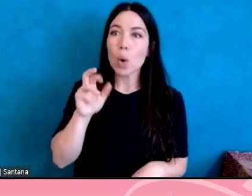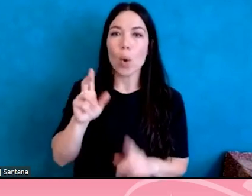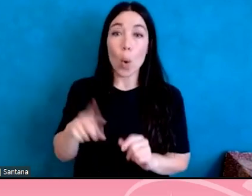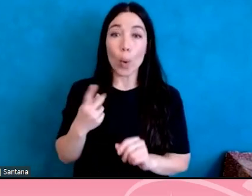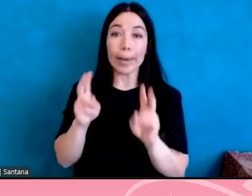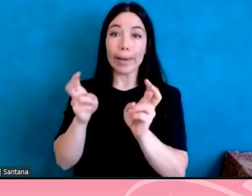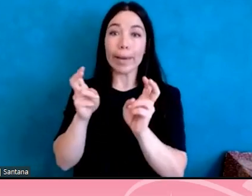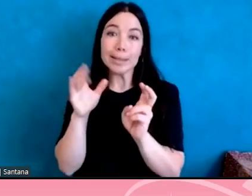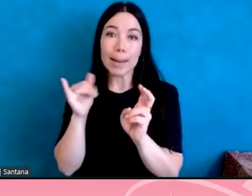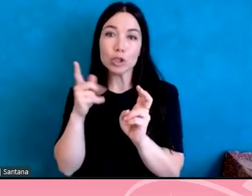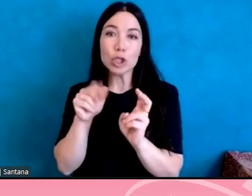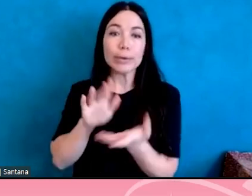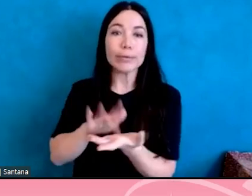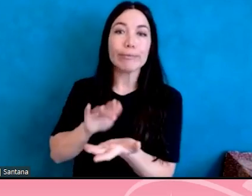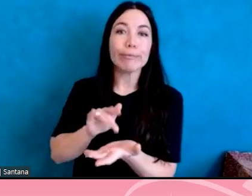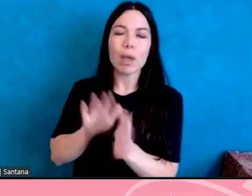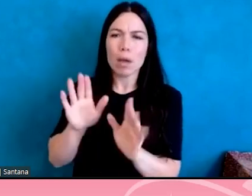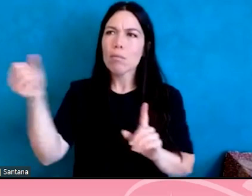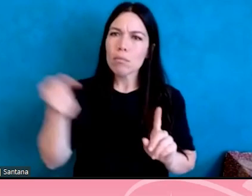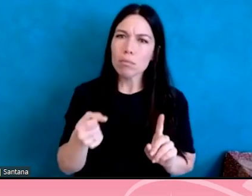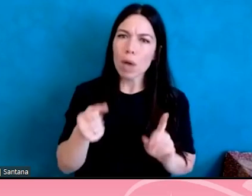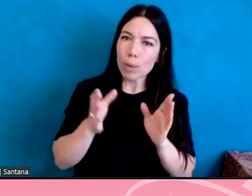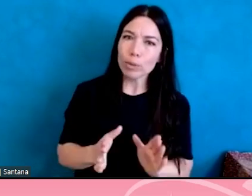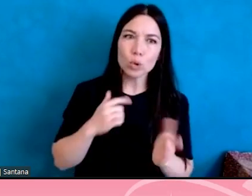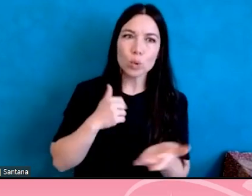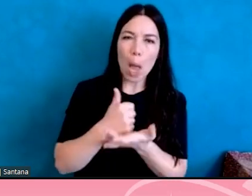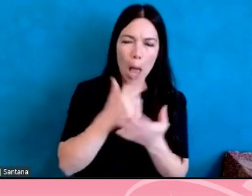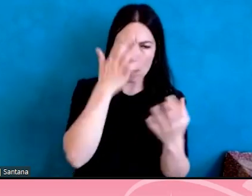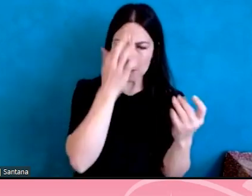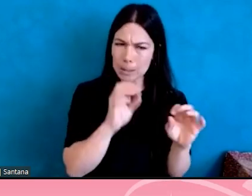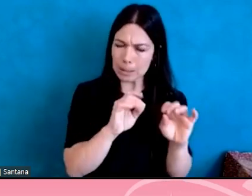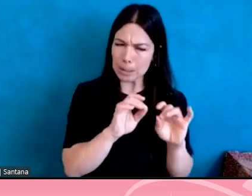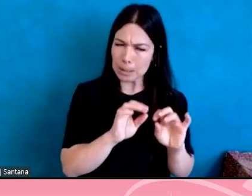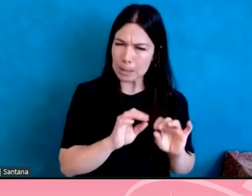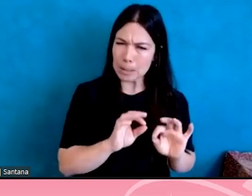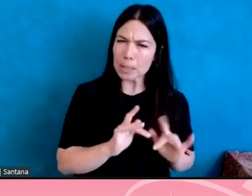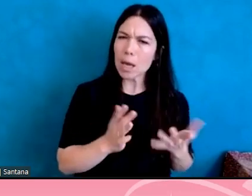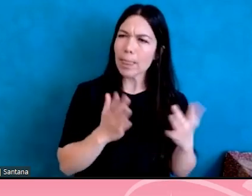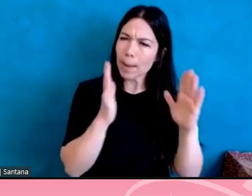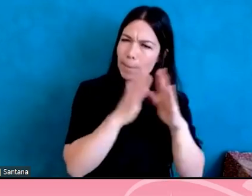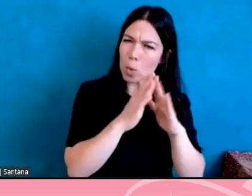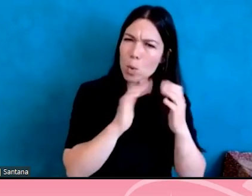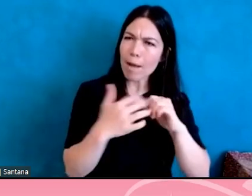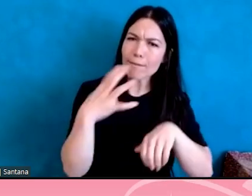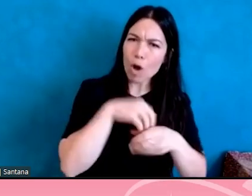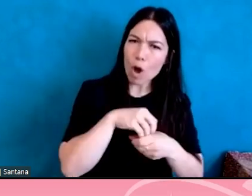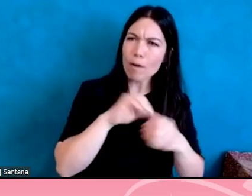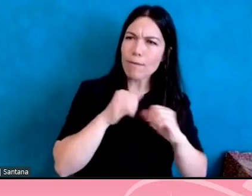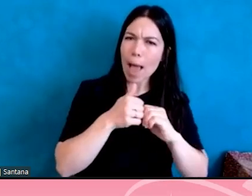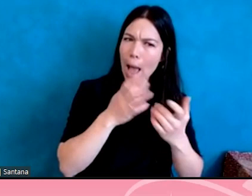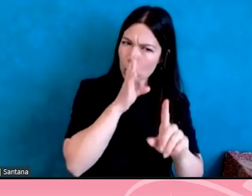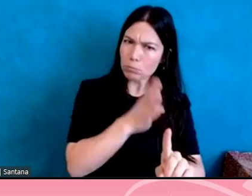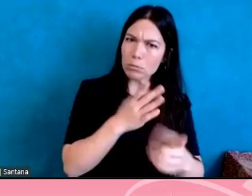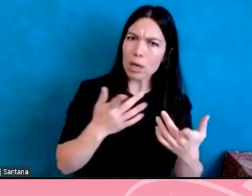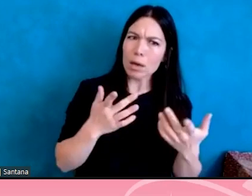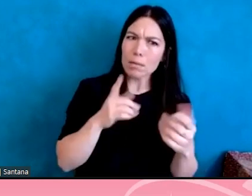your processes of engaging with the community in a way that allows them to derive a direct benefit from the